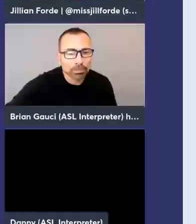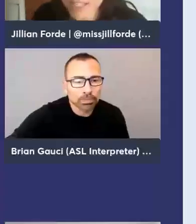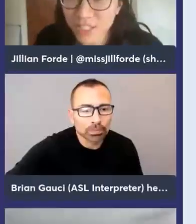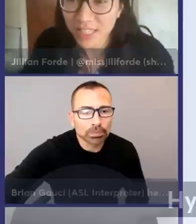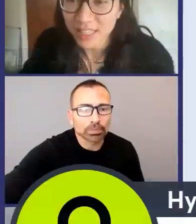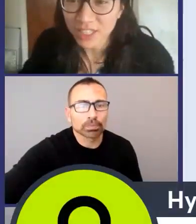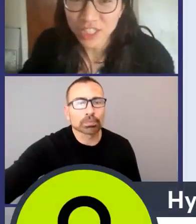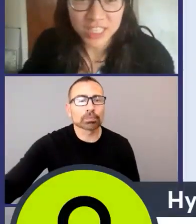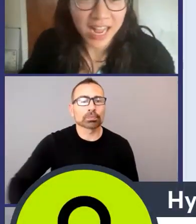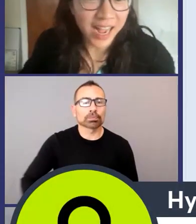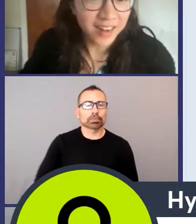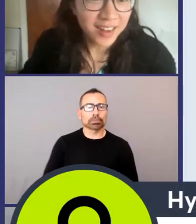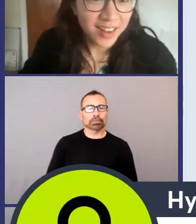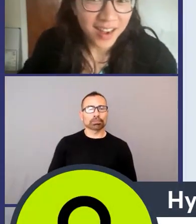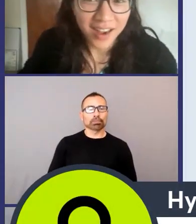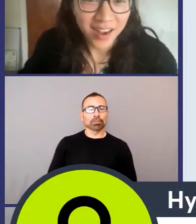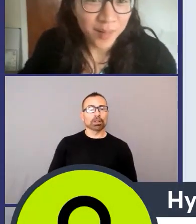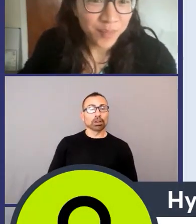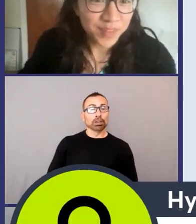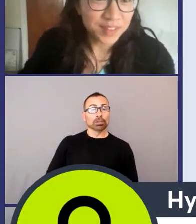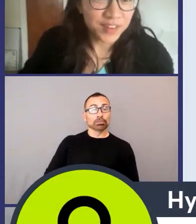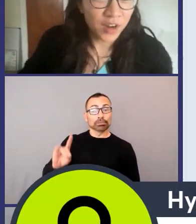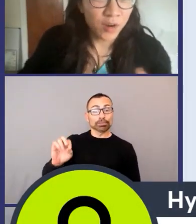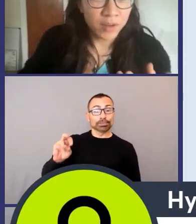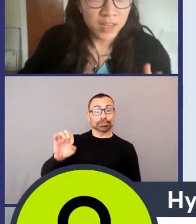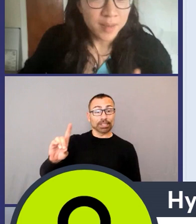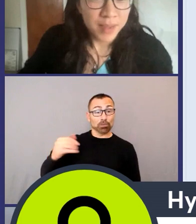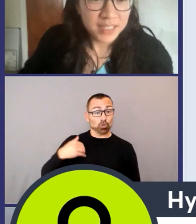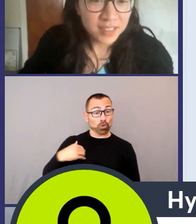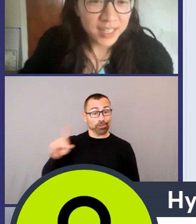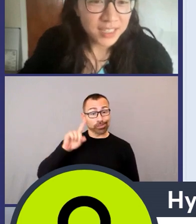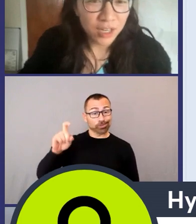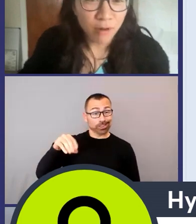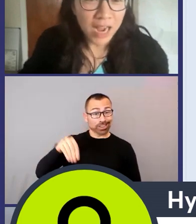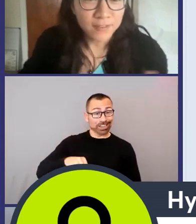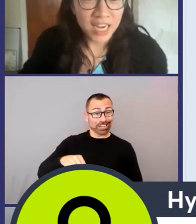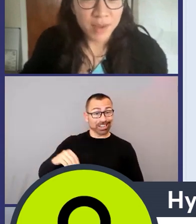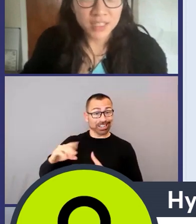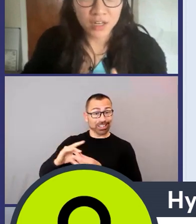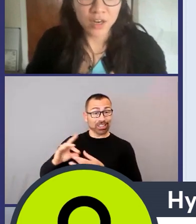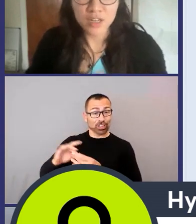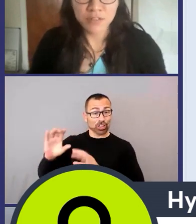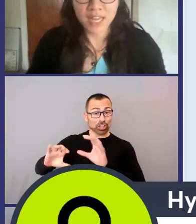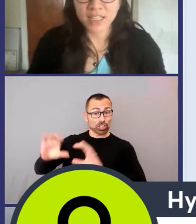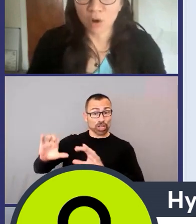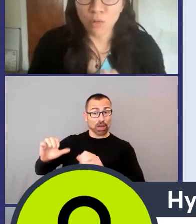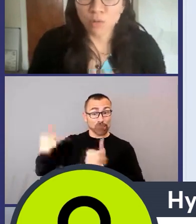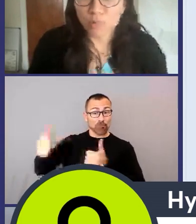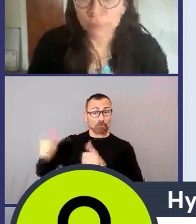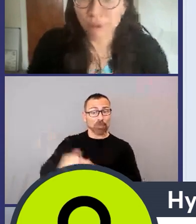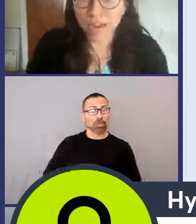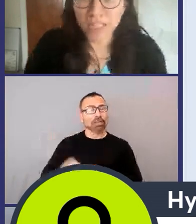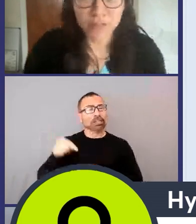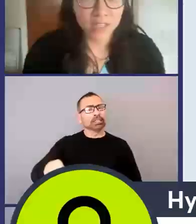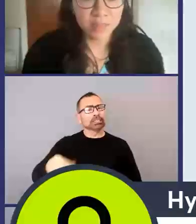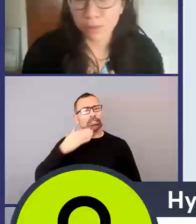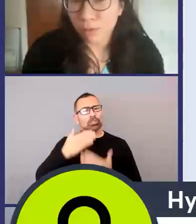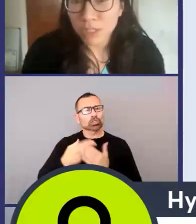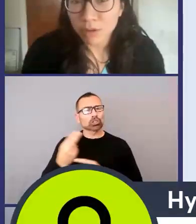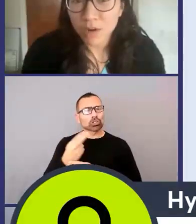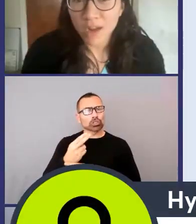great question in the chat. So basically, is a graph database a good use case only for